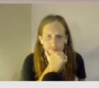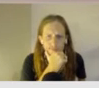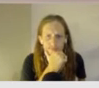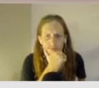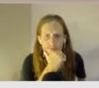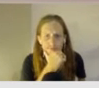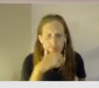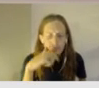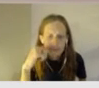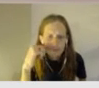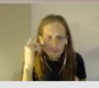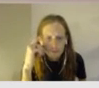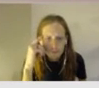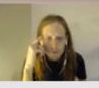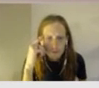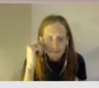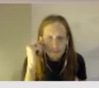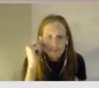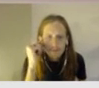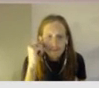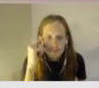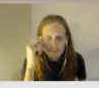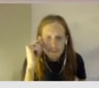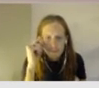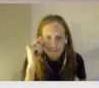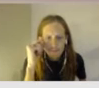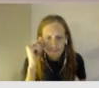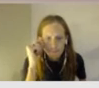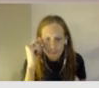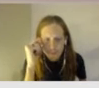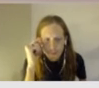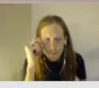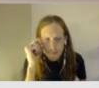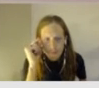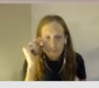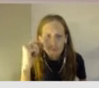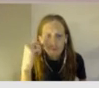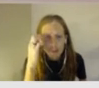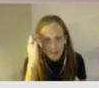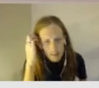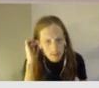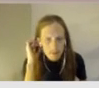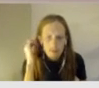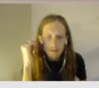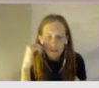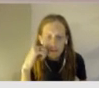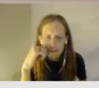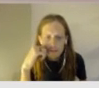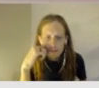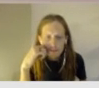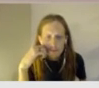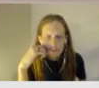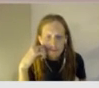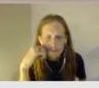And again, you know, Jews had a tough time also immigrating initially to the United States. And so, you know, I just think there's an